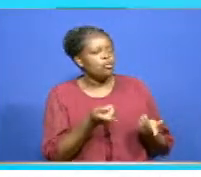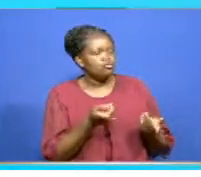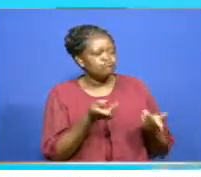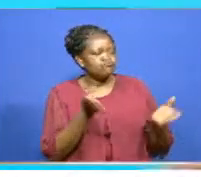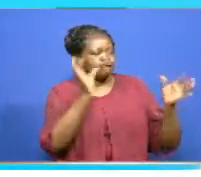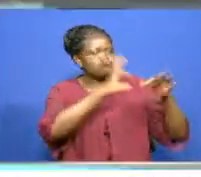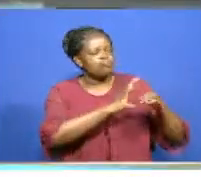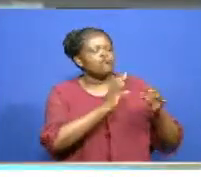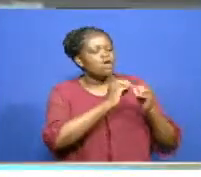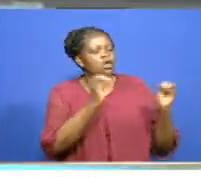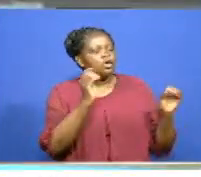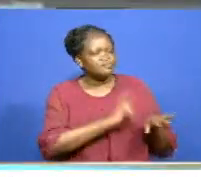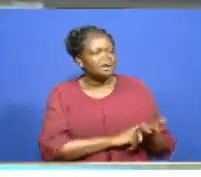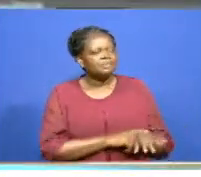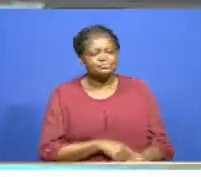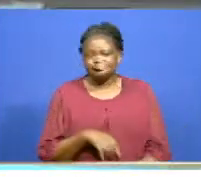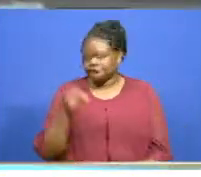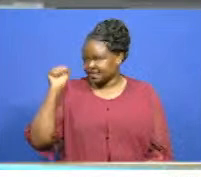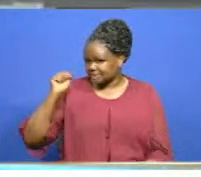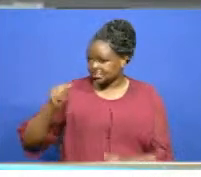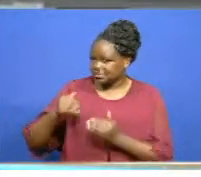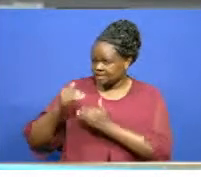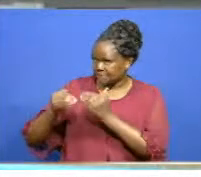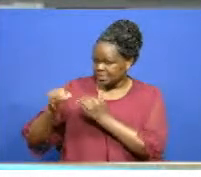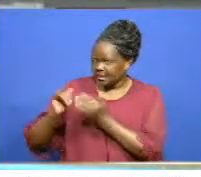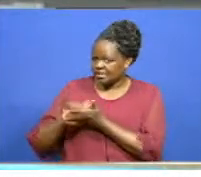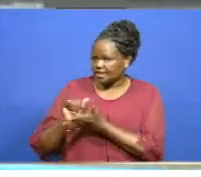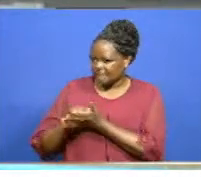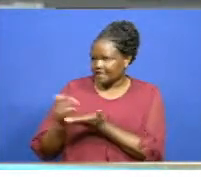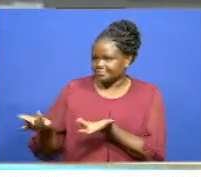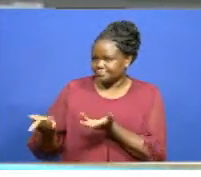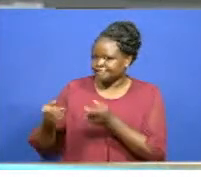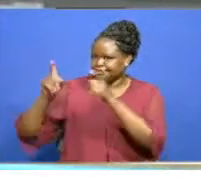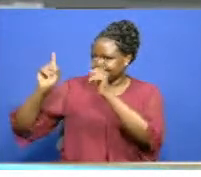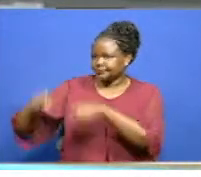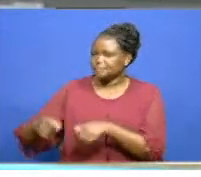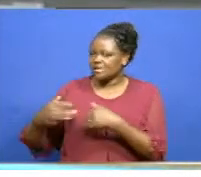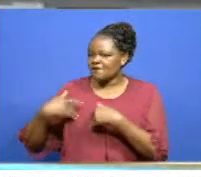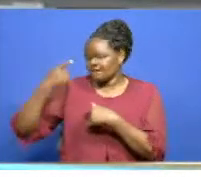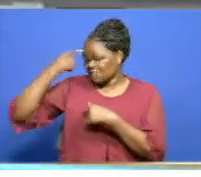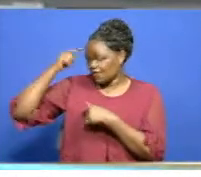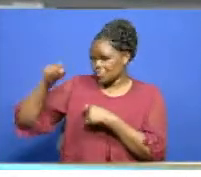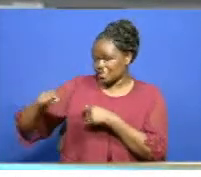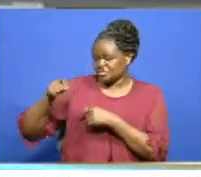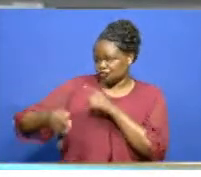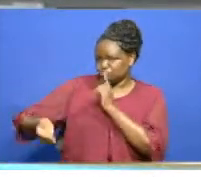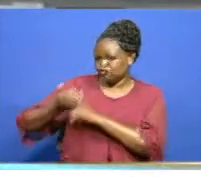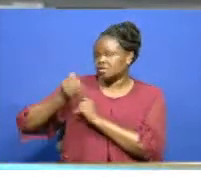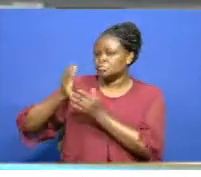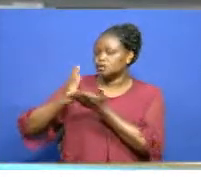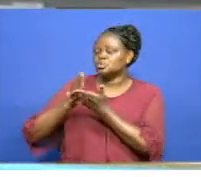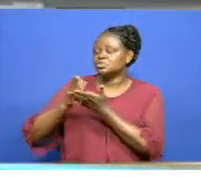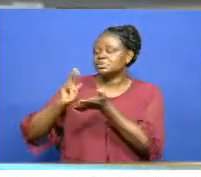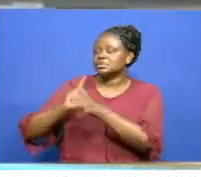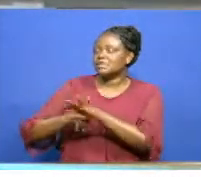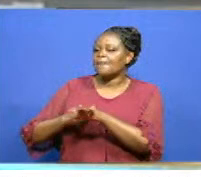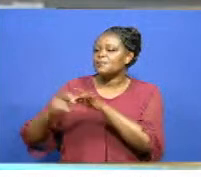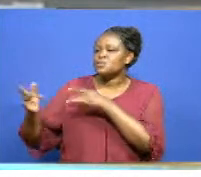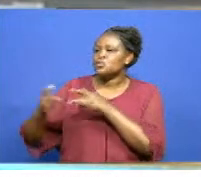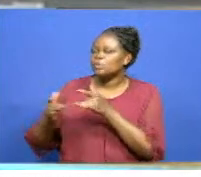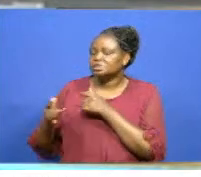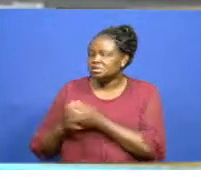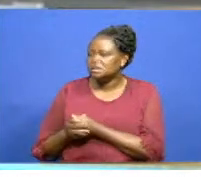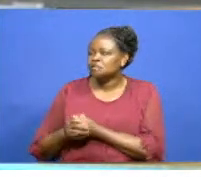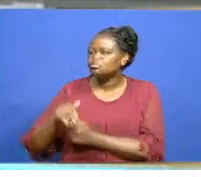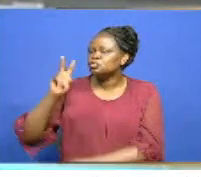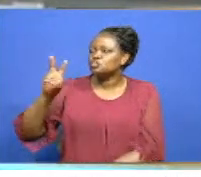has to be some process that it must take for it to get it. I mean, when you look at